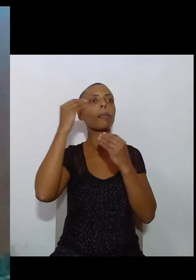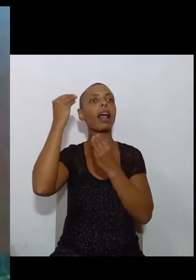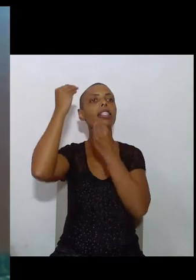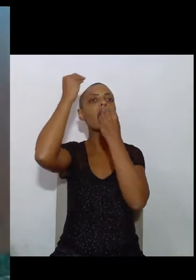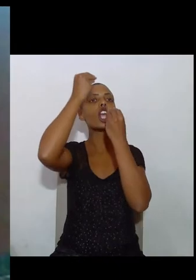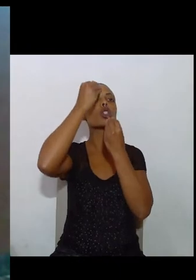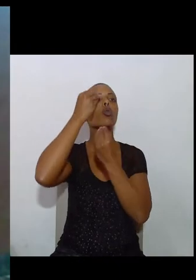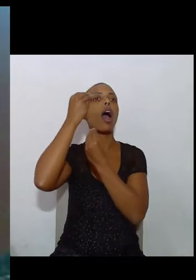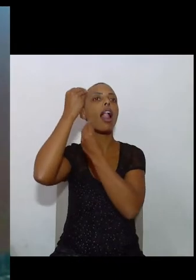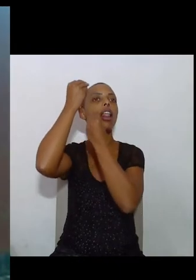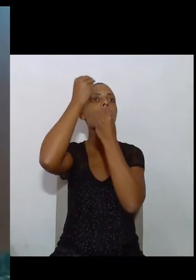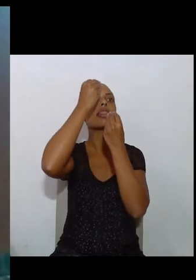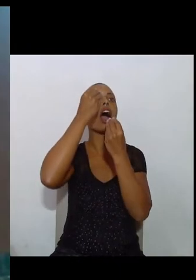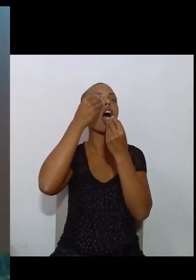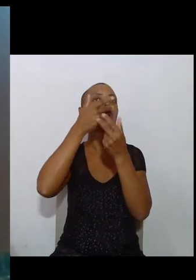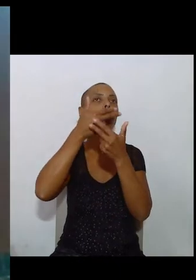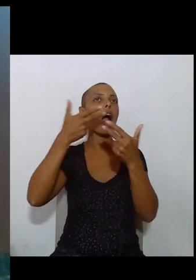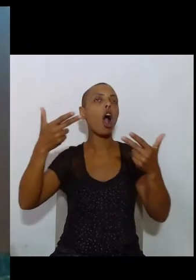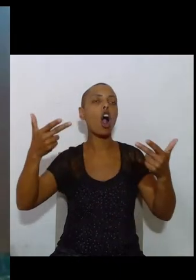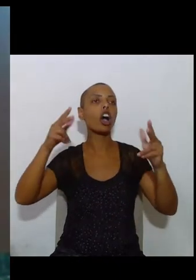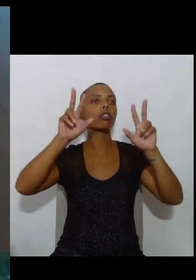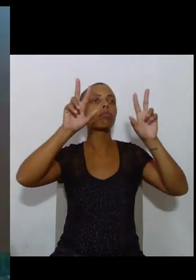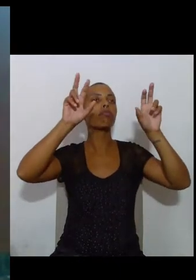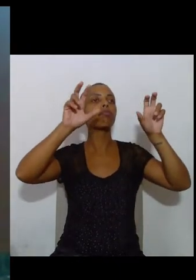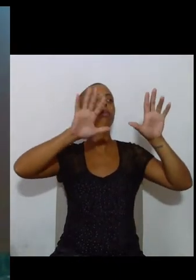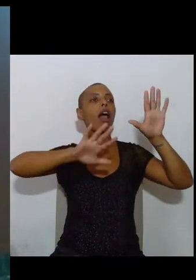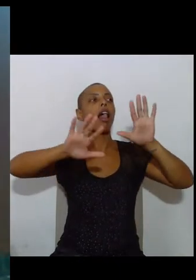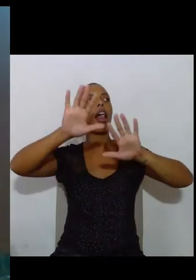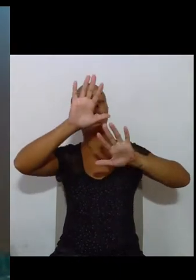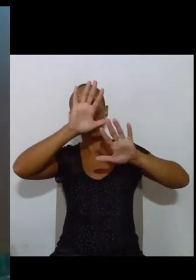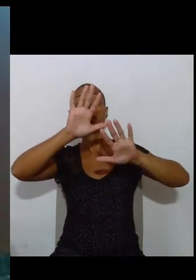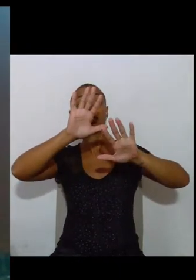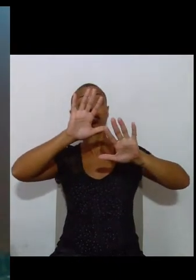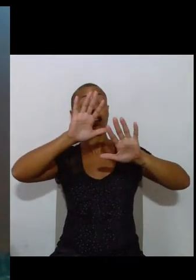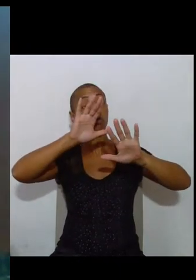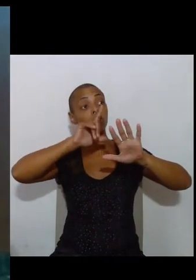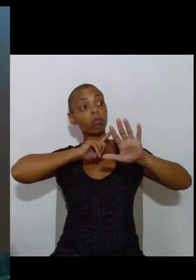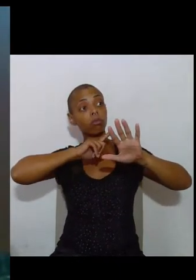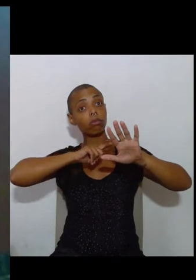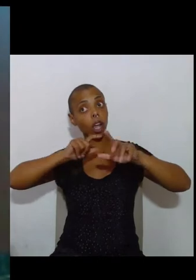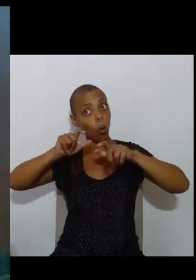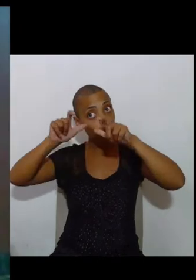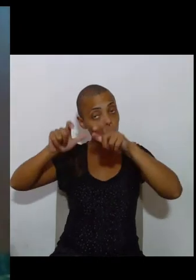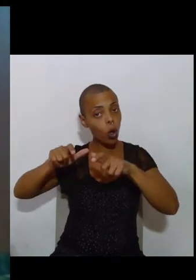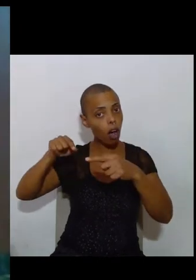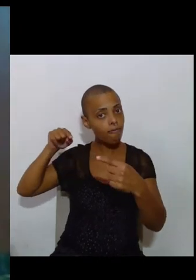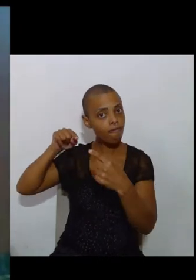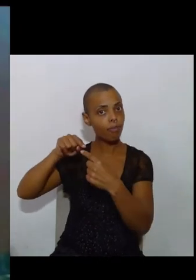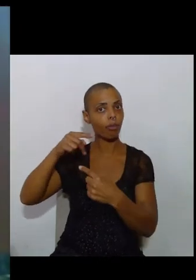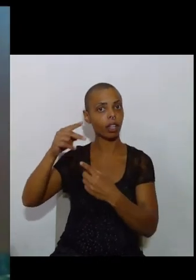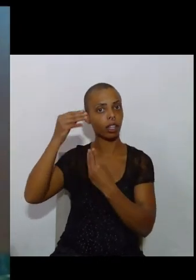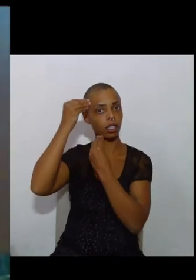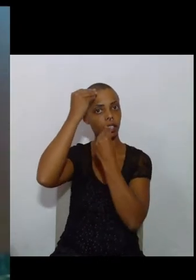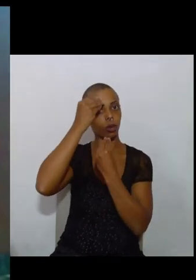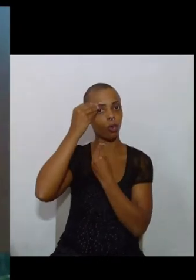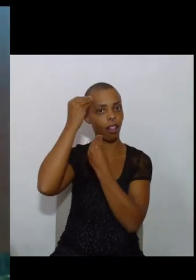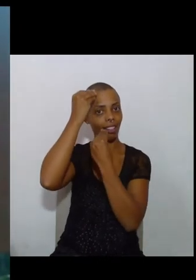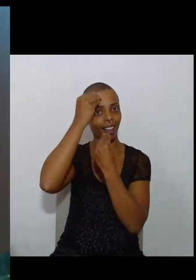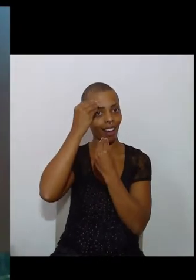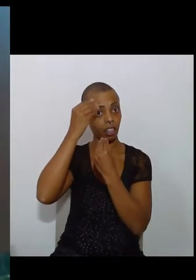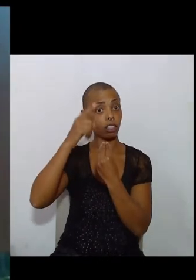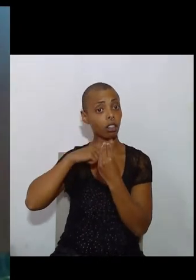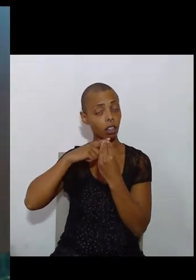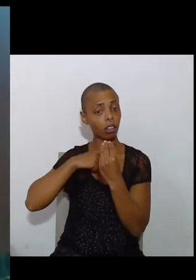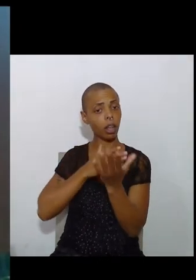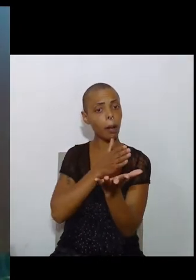me to think of sexuality Notch as uh something that is